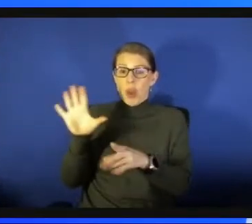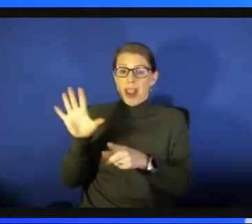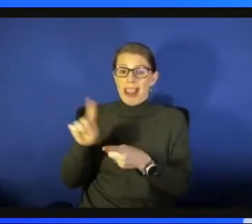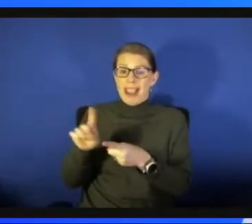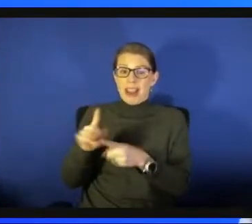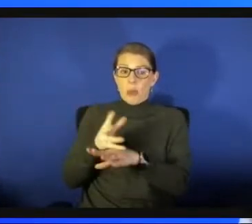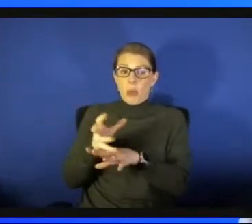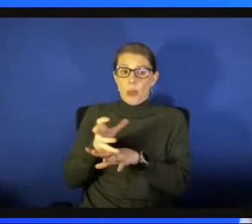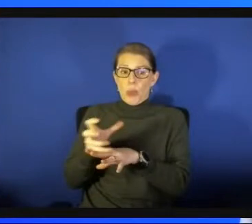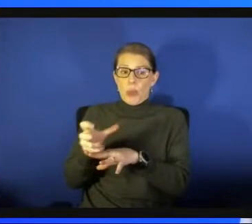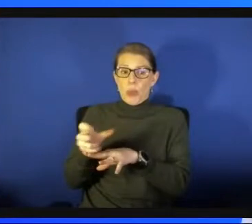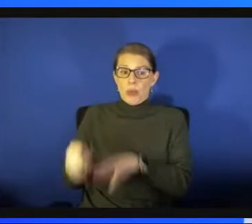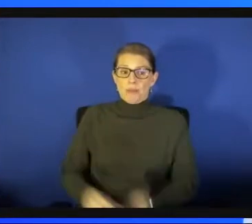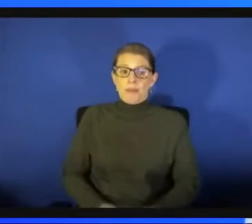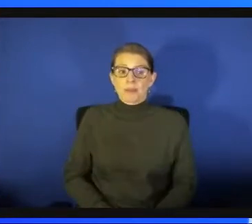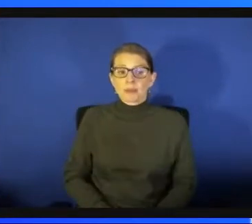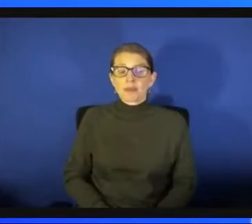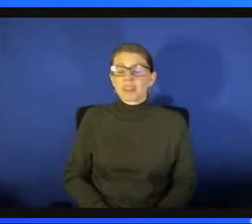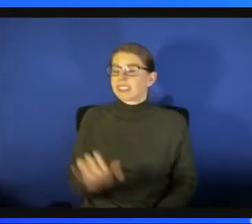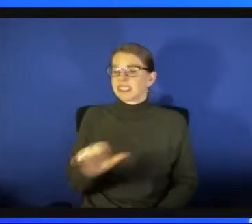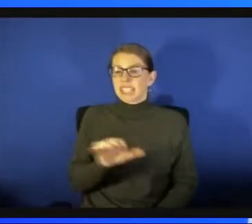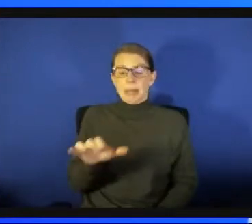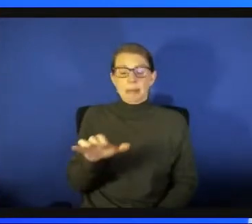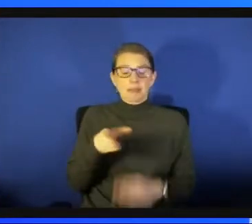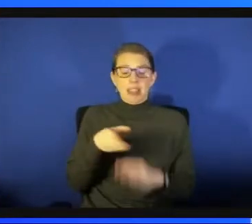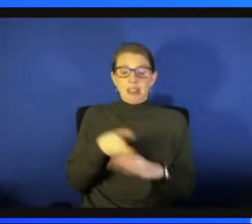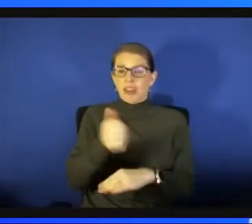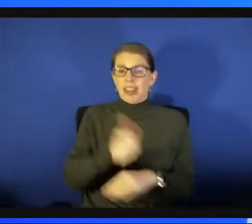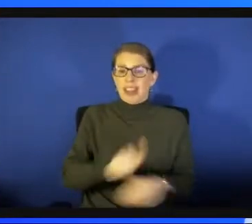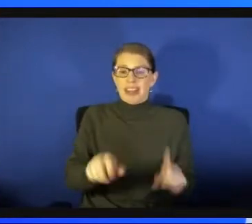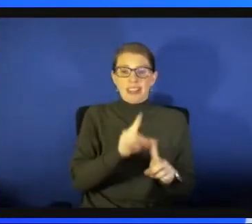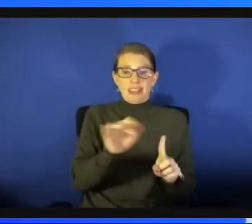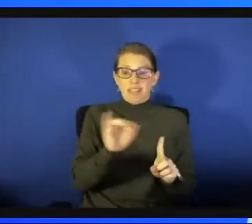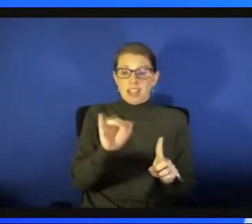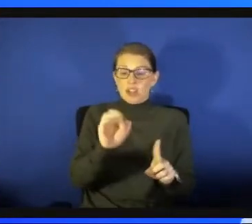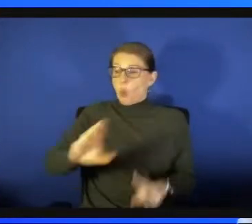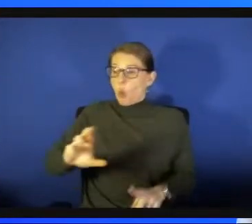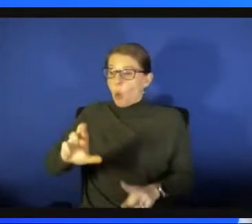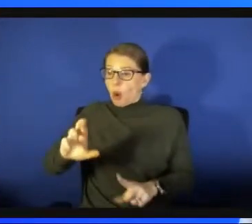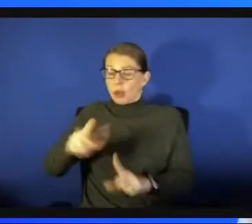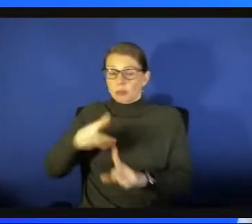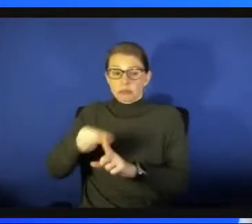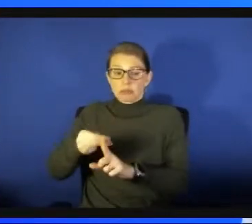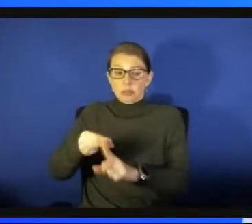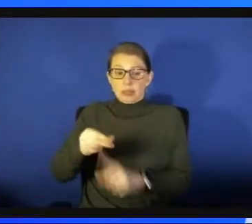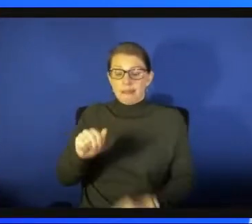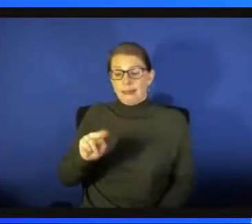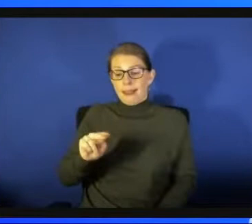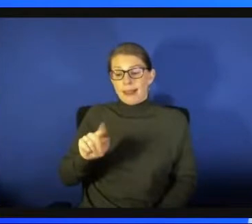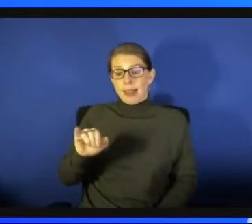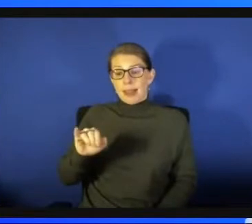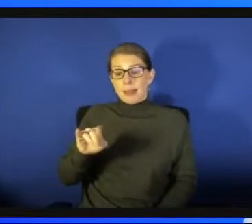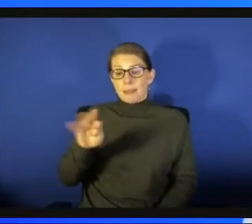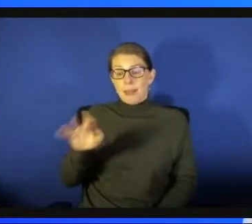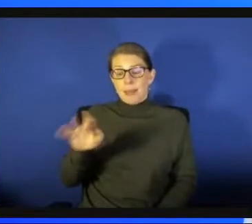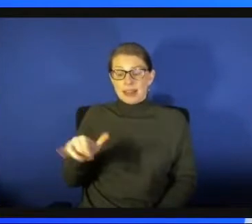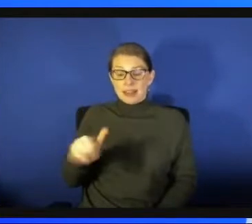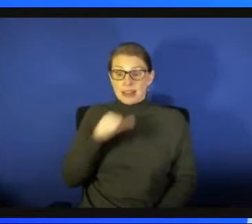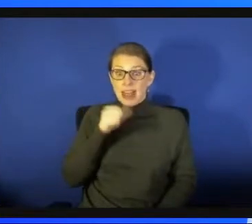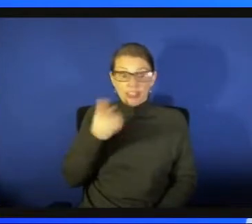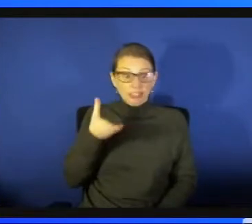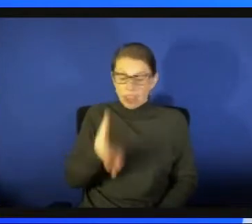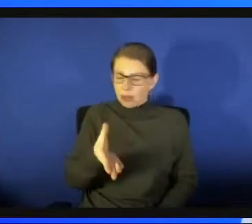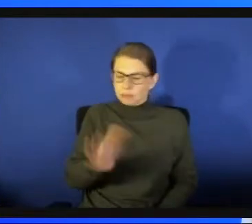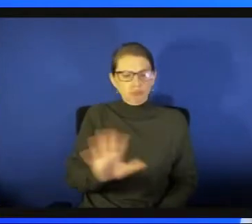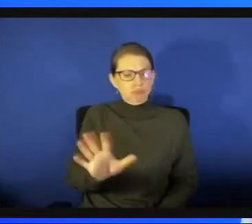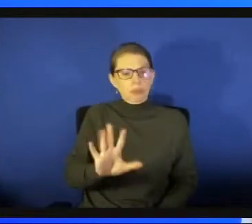infection or after any vaccination. It doesn't mean that you don't have the antibodies, but they just not be readily detectable. So that's important to note